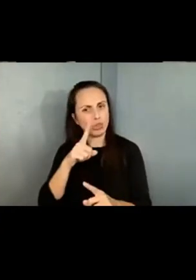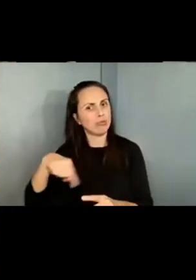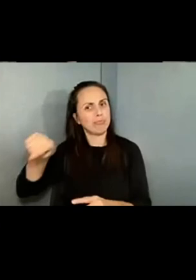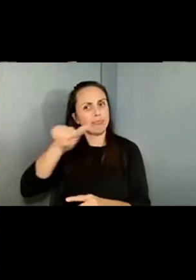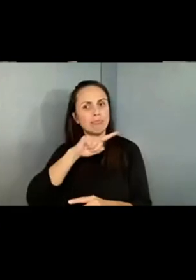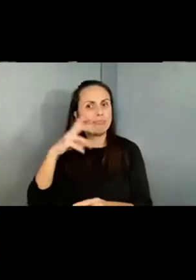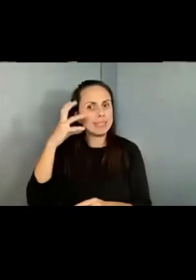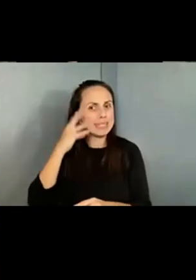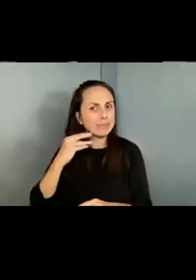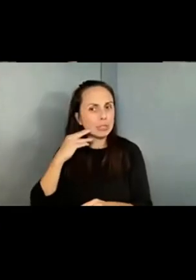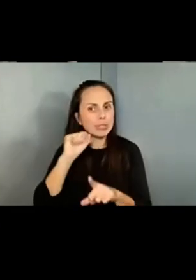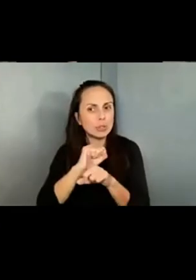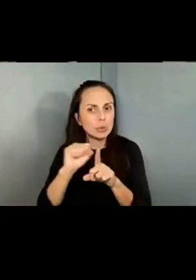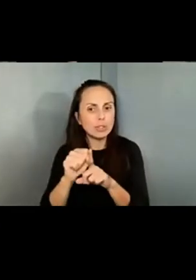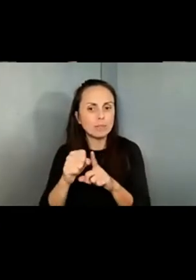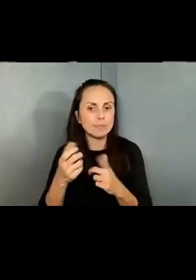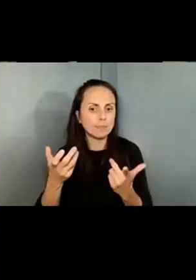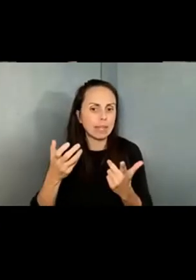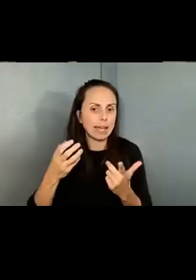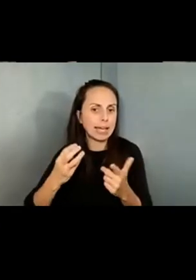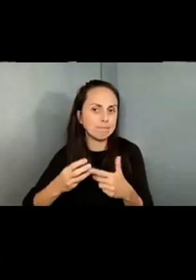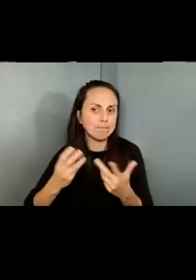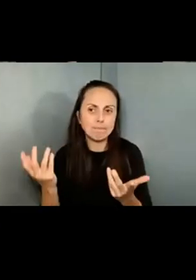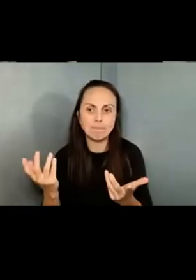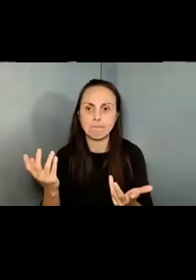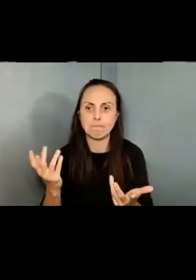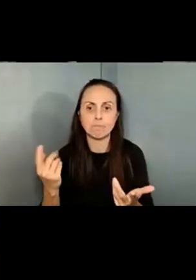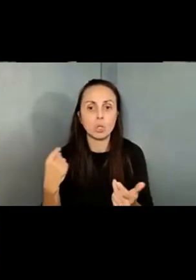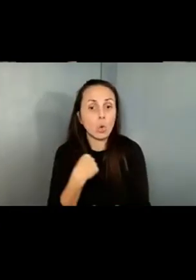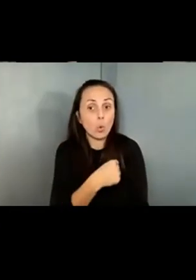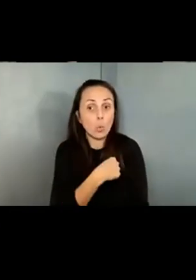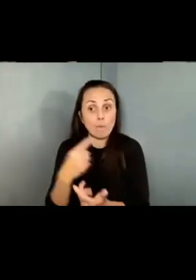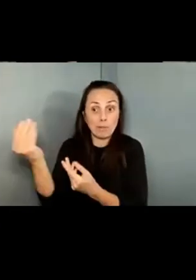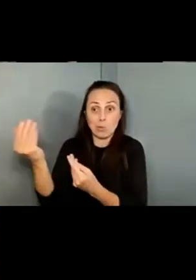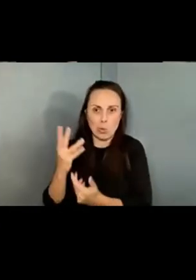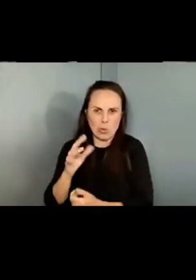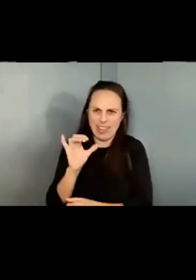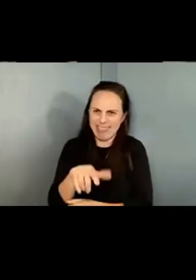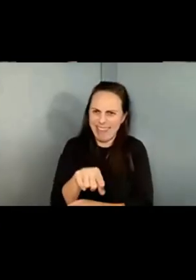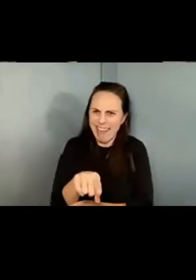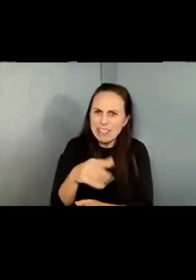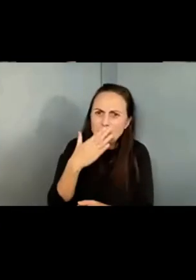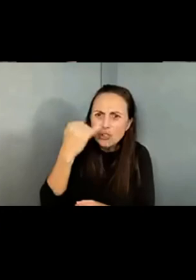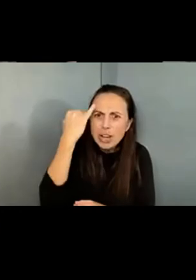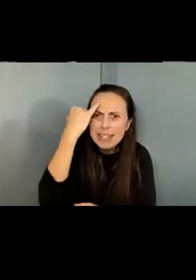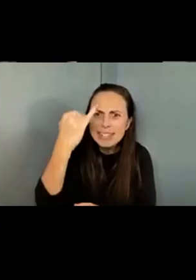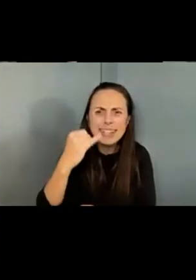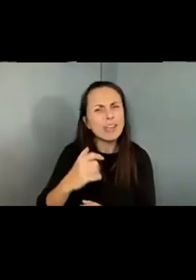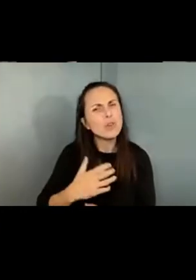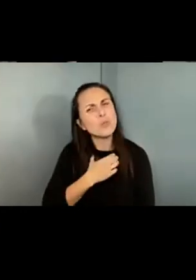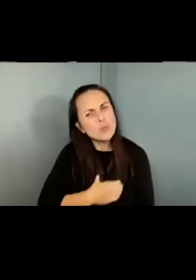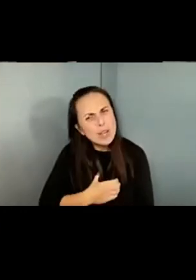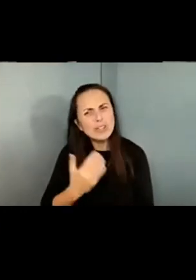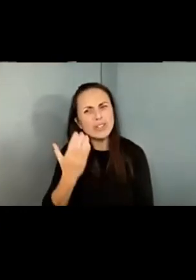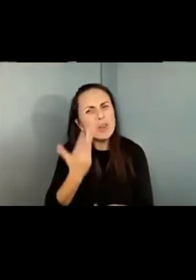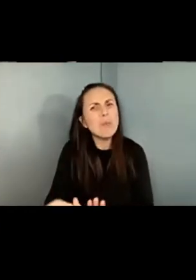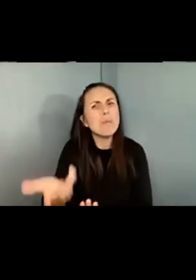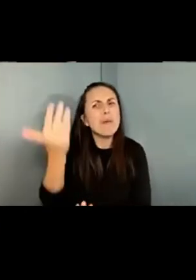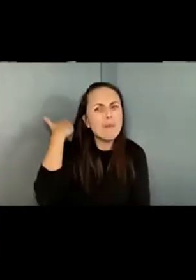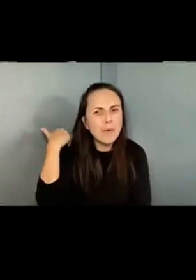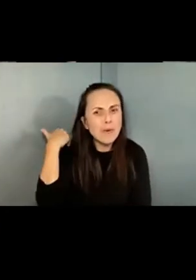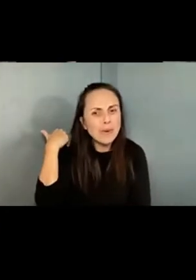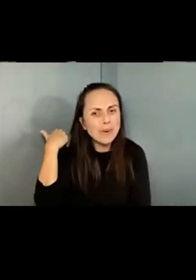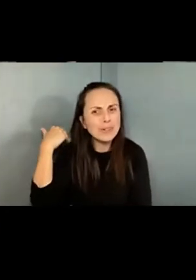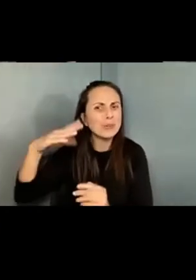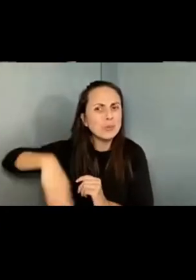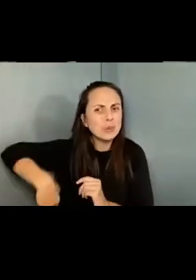I'm sure all of us have been in situations where we've been told that's a really good idea. It's too bad we didn't know